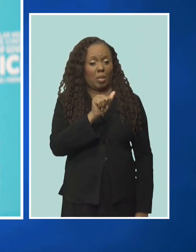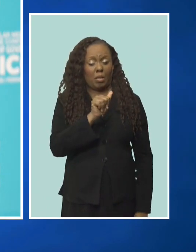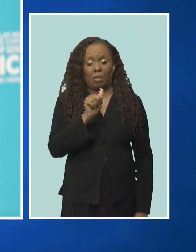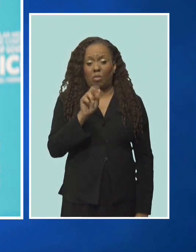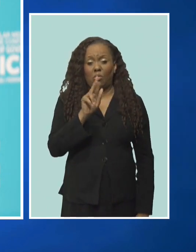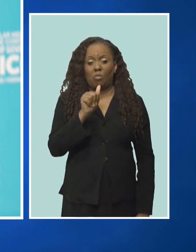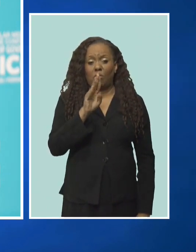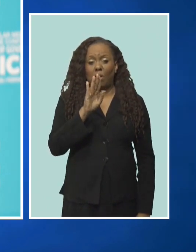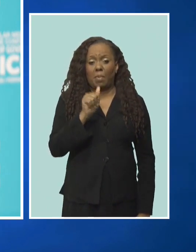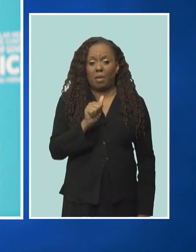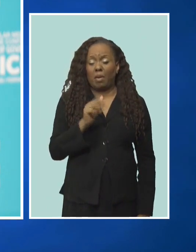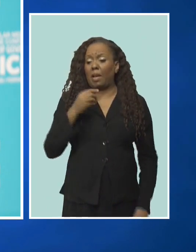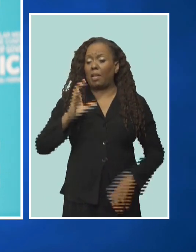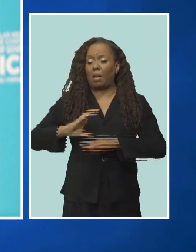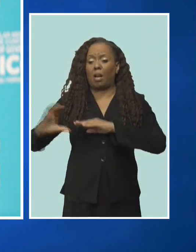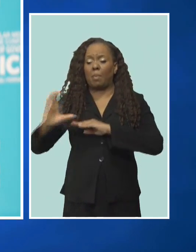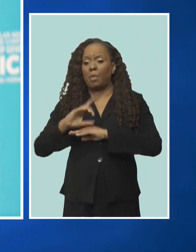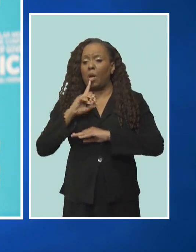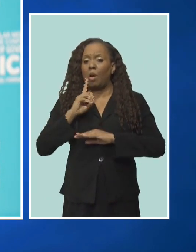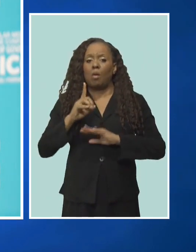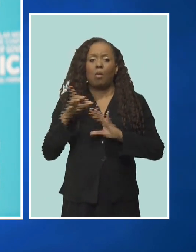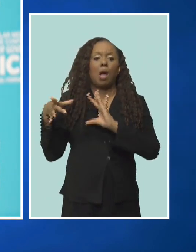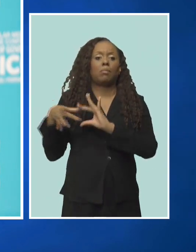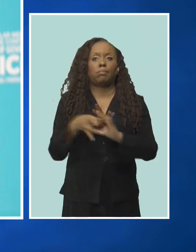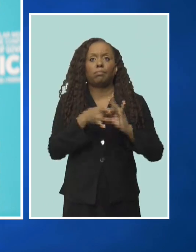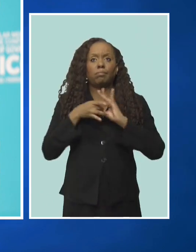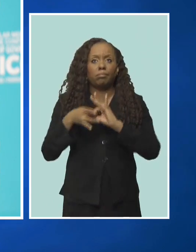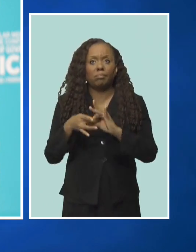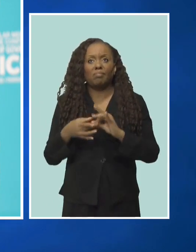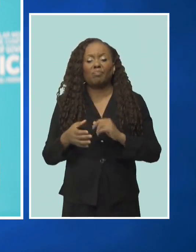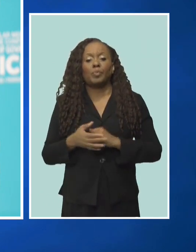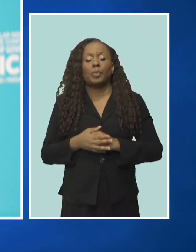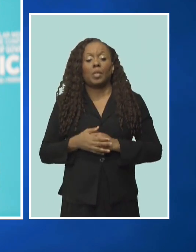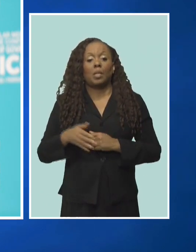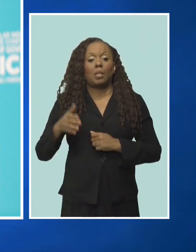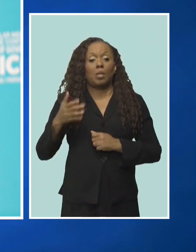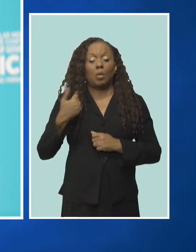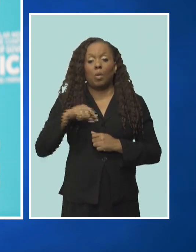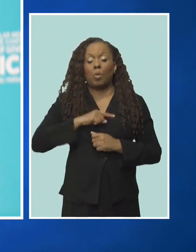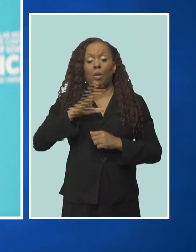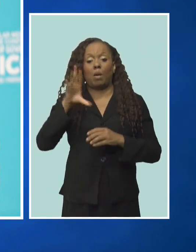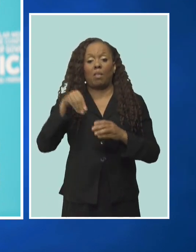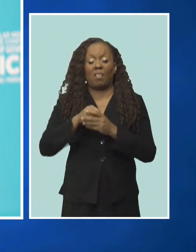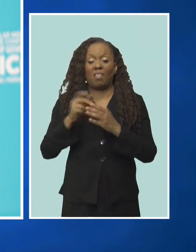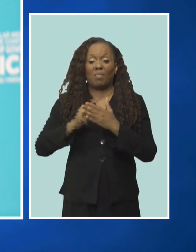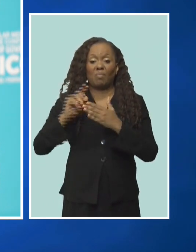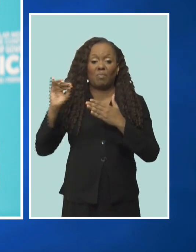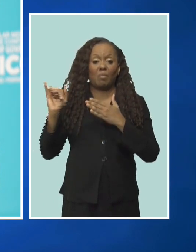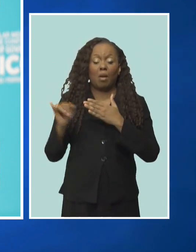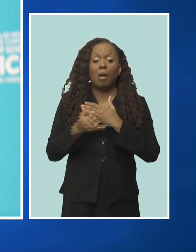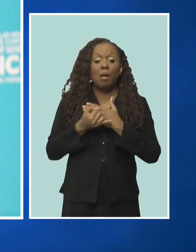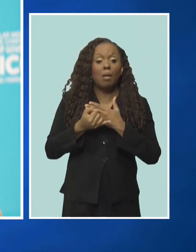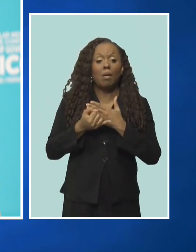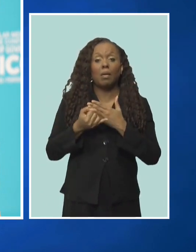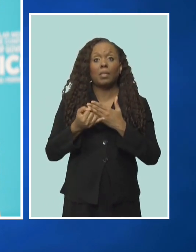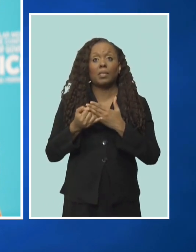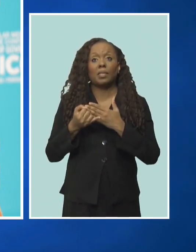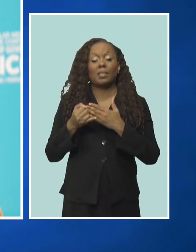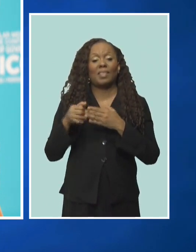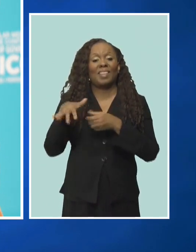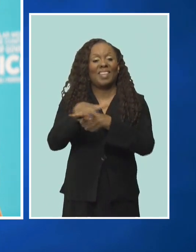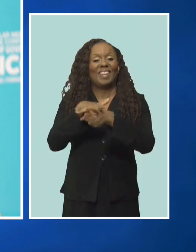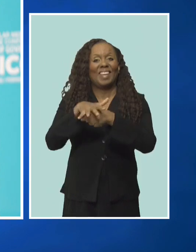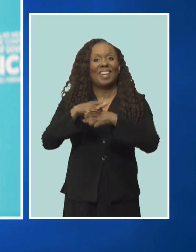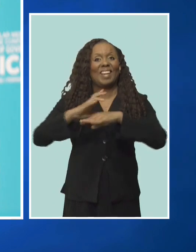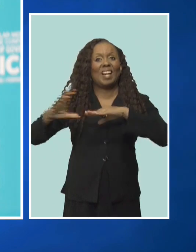have the Saudi Fund for Development is engaged in projects in the region, in this region,